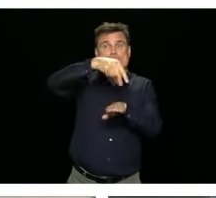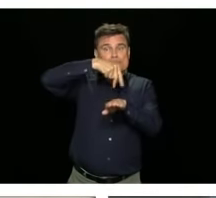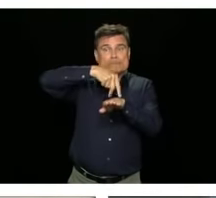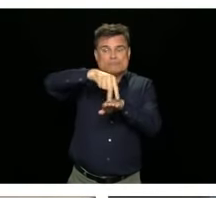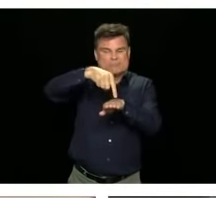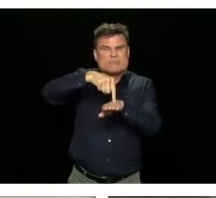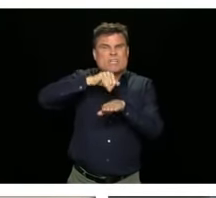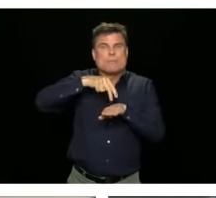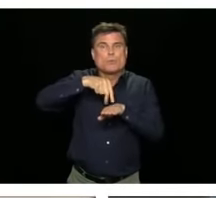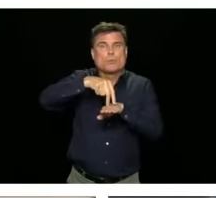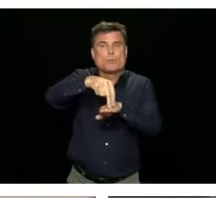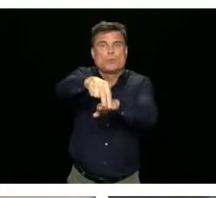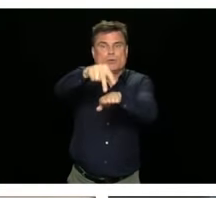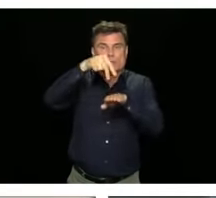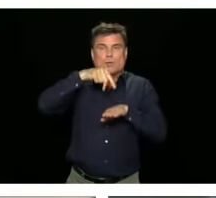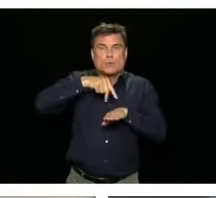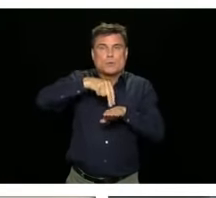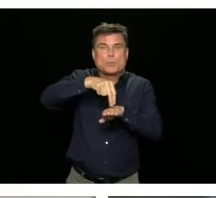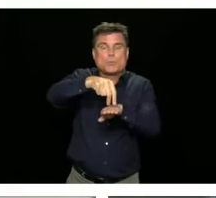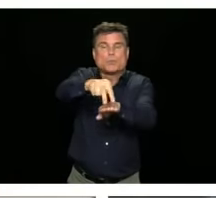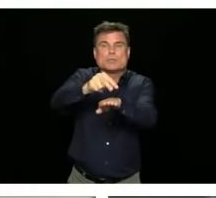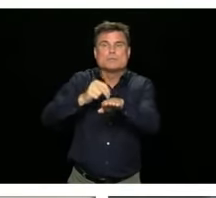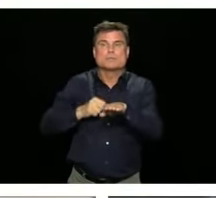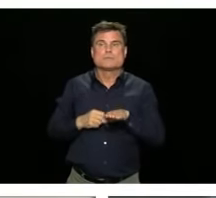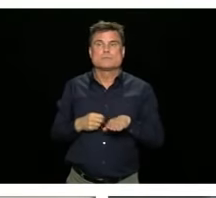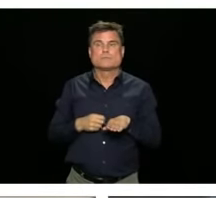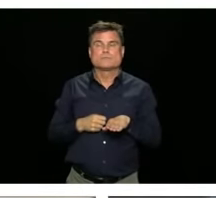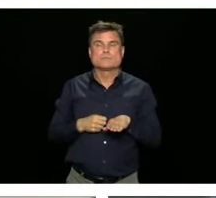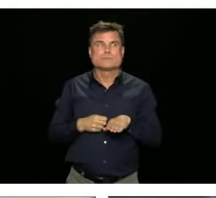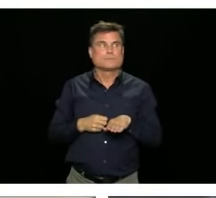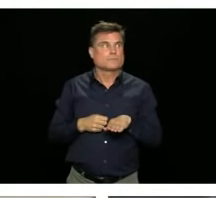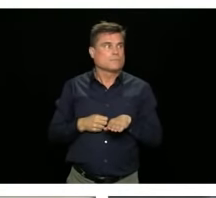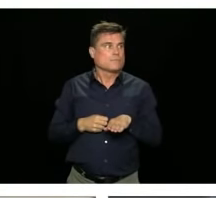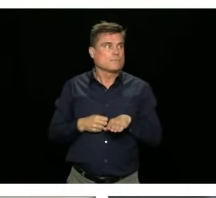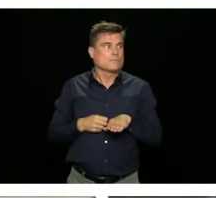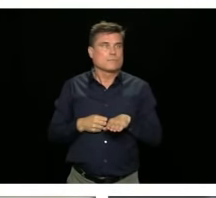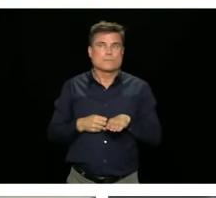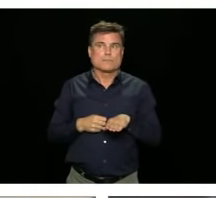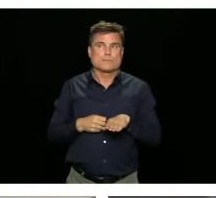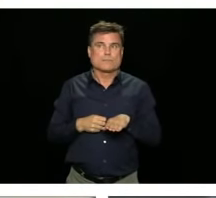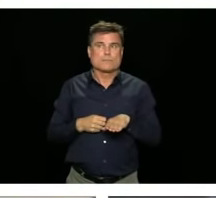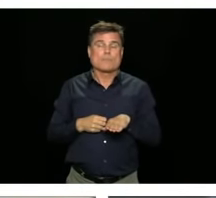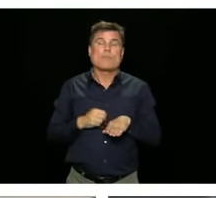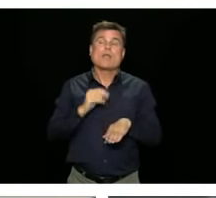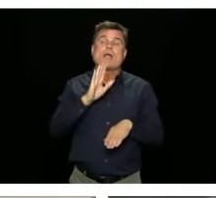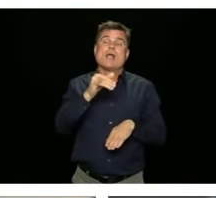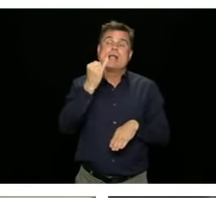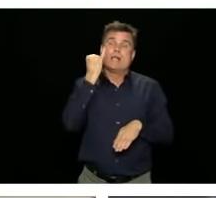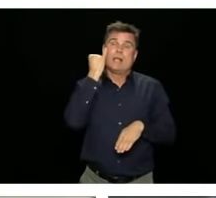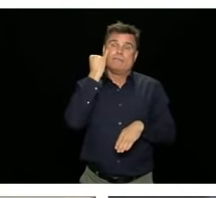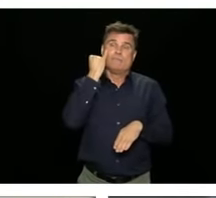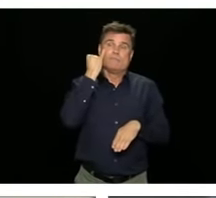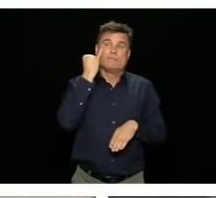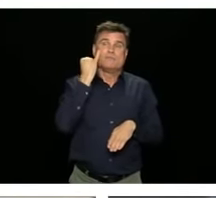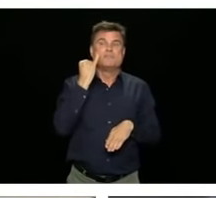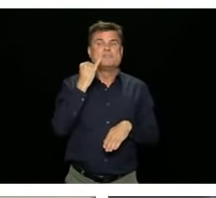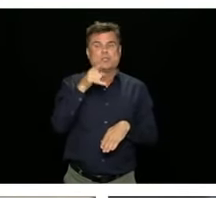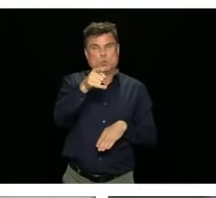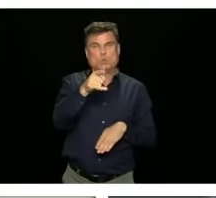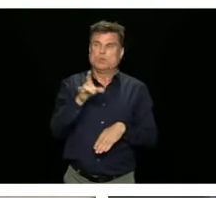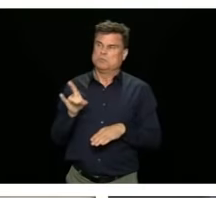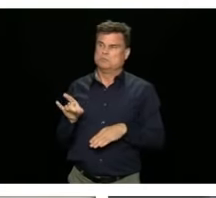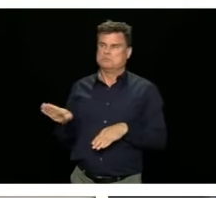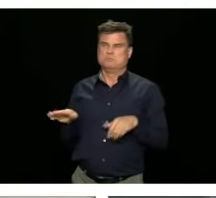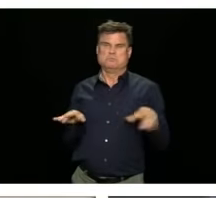person who's on the walkway and just standing still, right? The person is not overtly or intentionally involved in